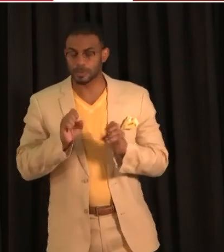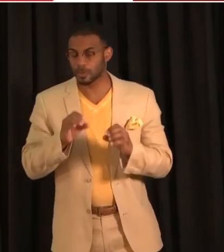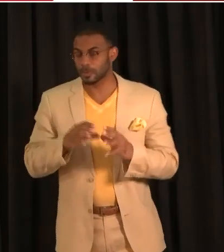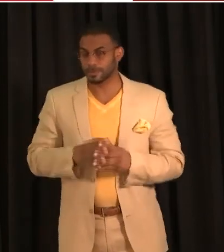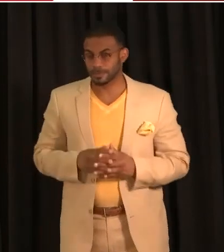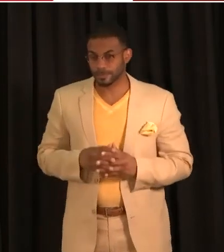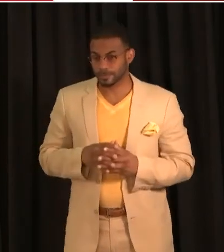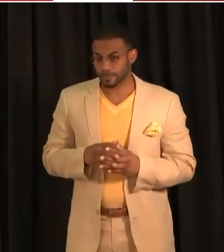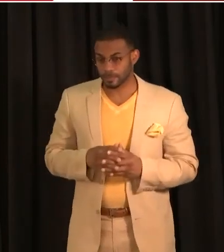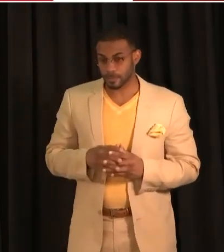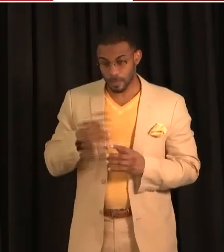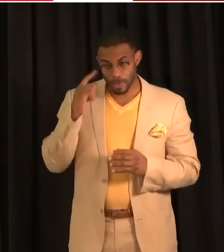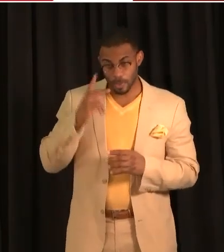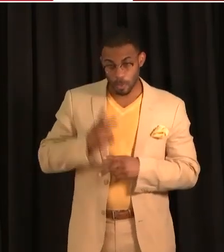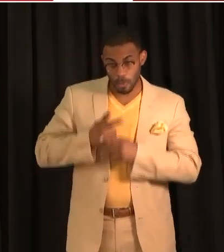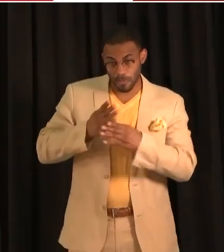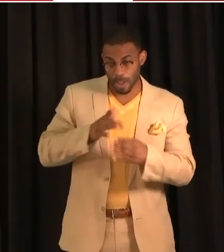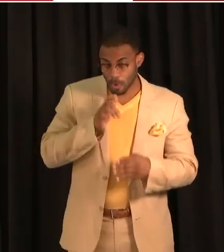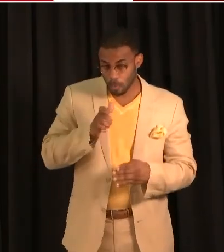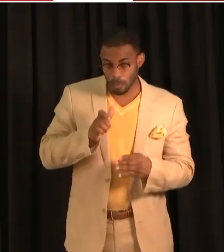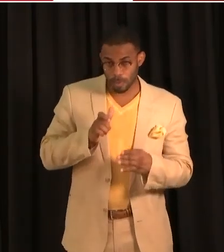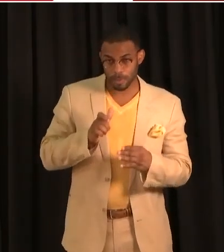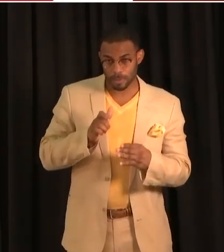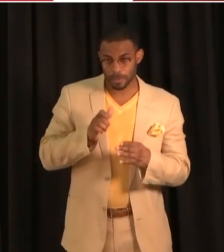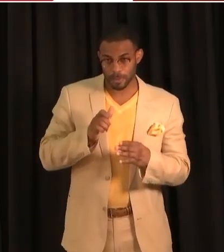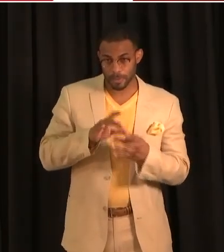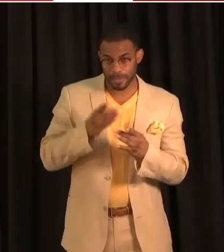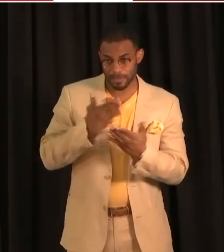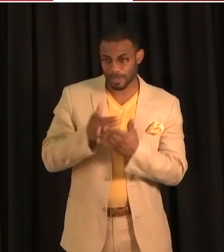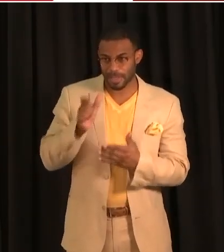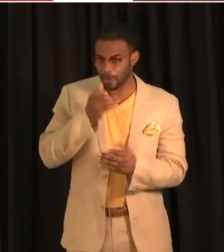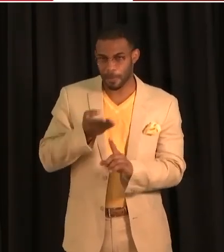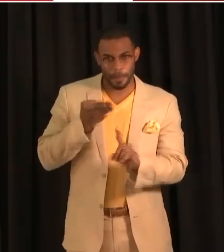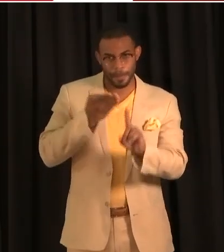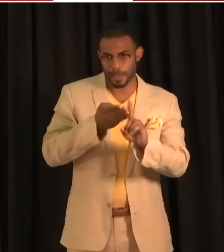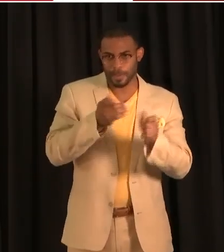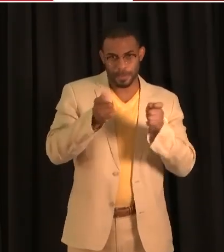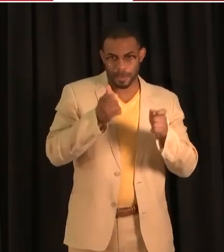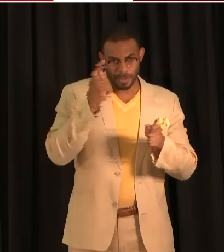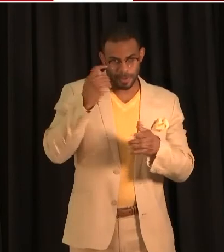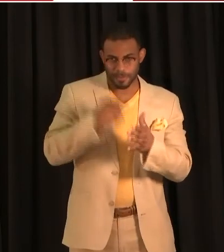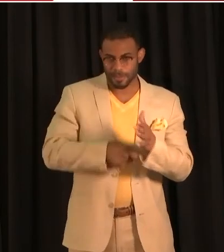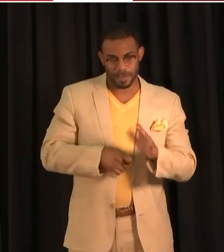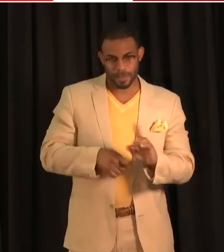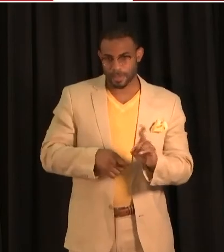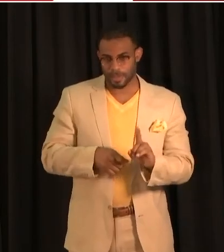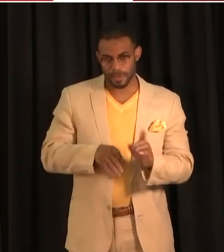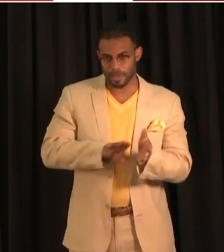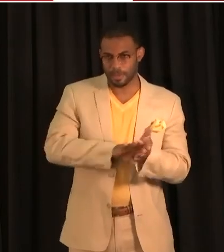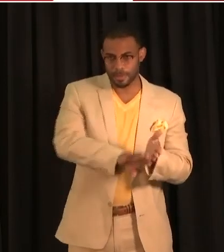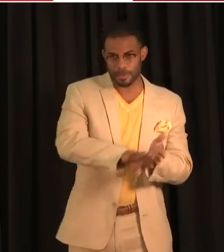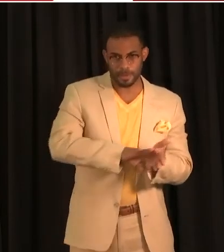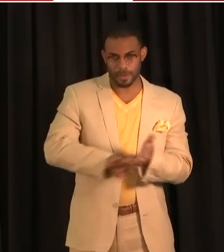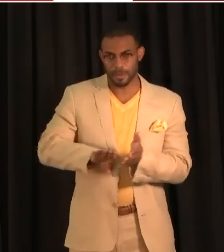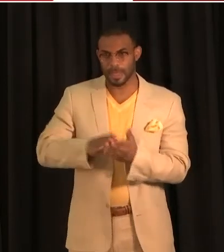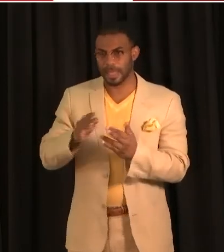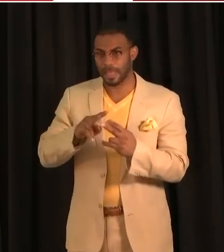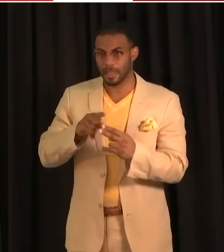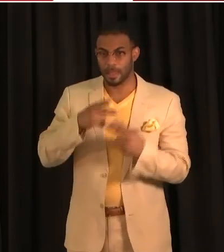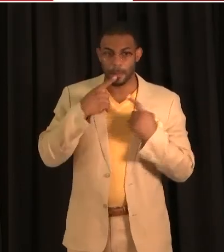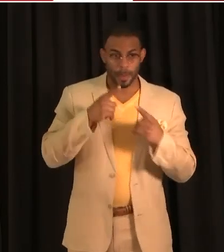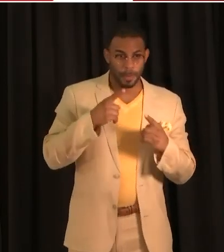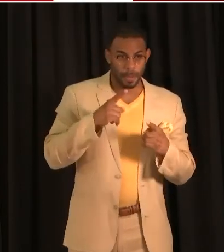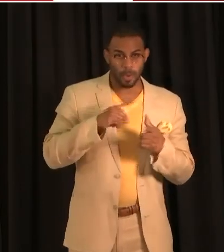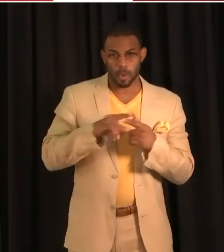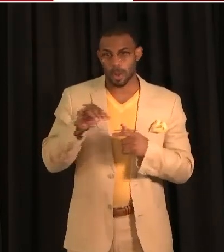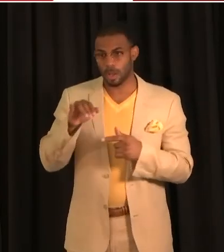well. And for the providers who are administering the vaccine, they still can bill for the administration fee, and either the public